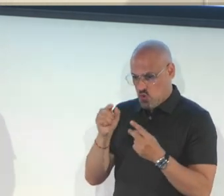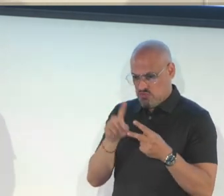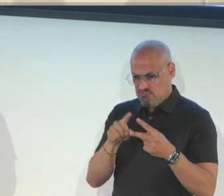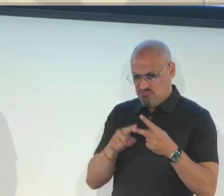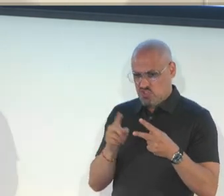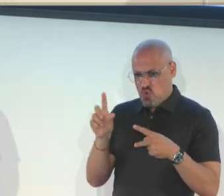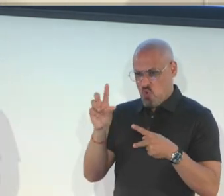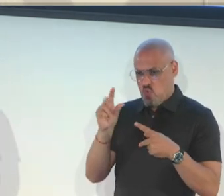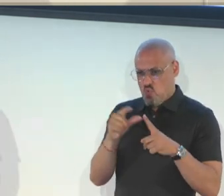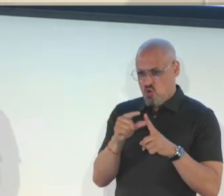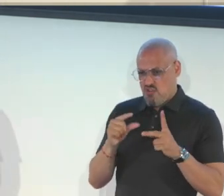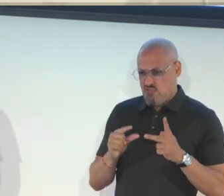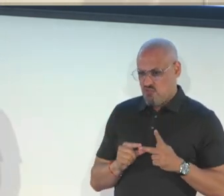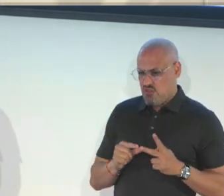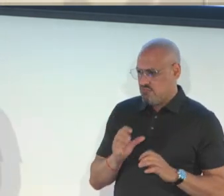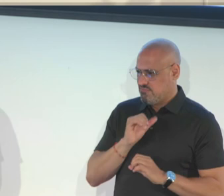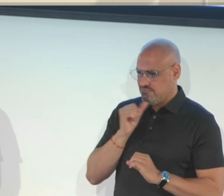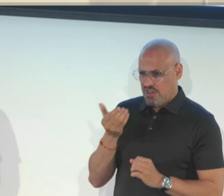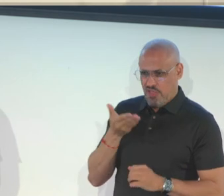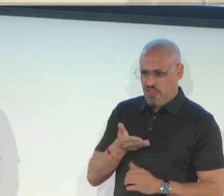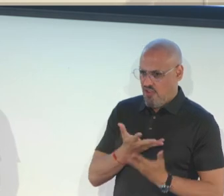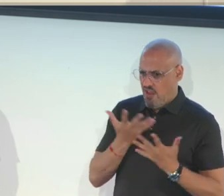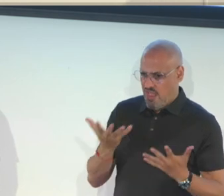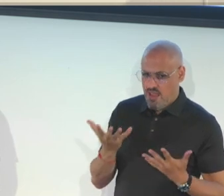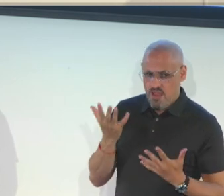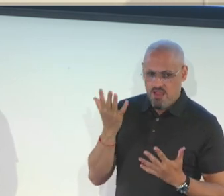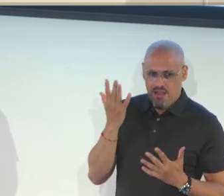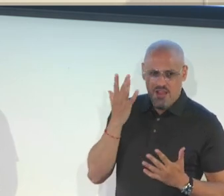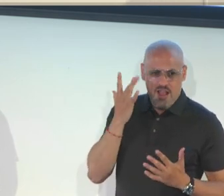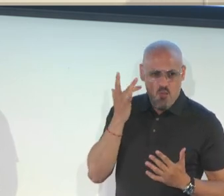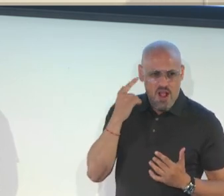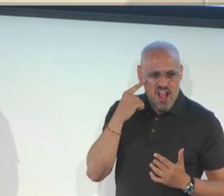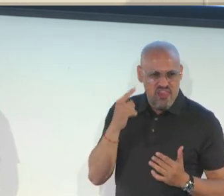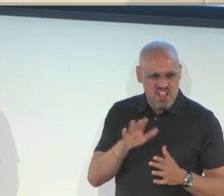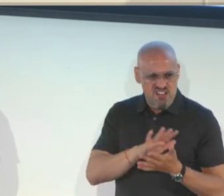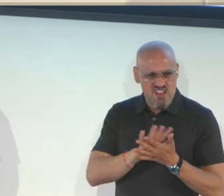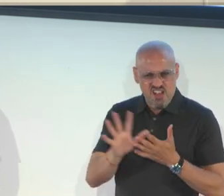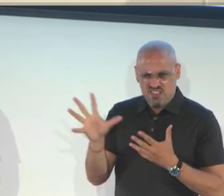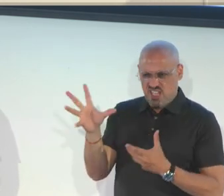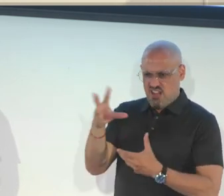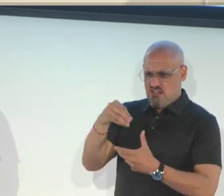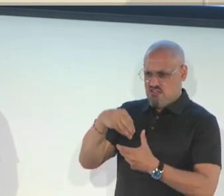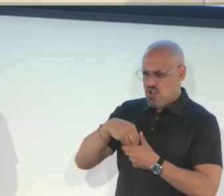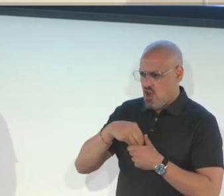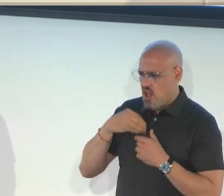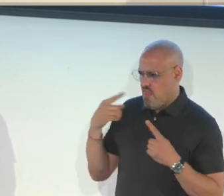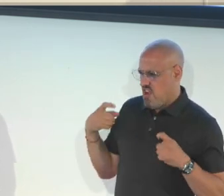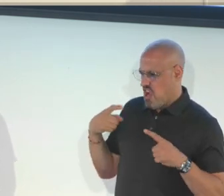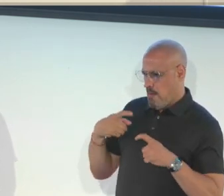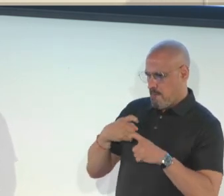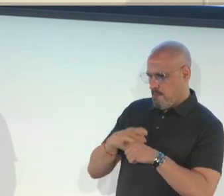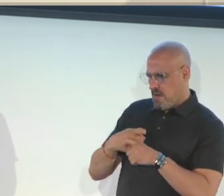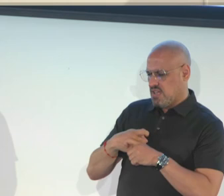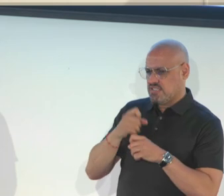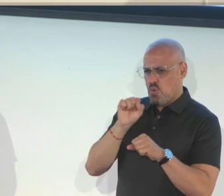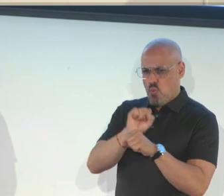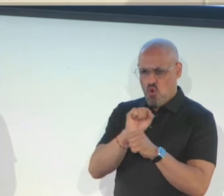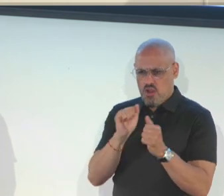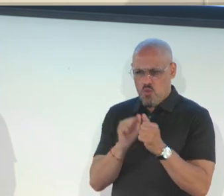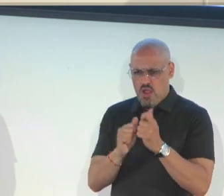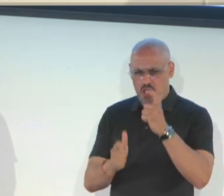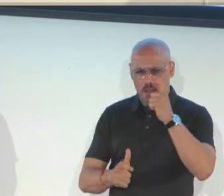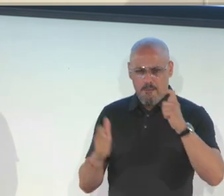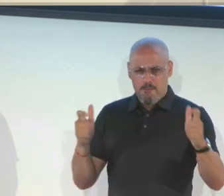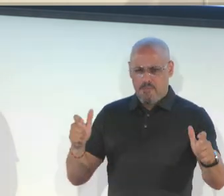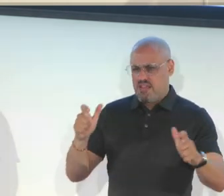words. There's not a lot out there because I think that it really nicely encapsulates the complexity of working with large